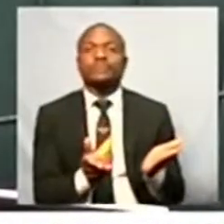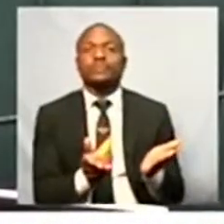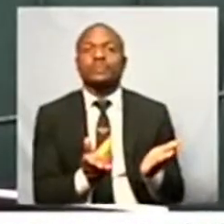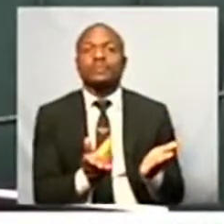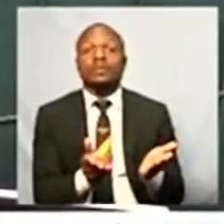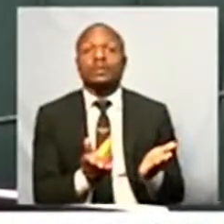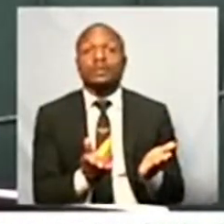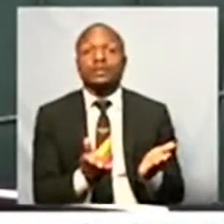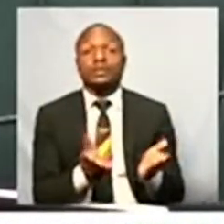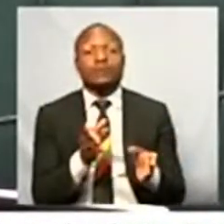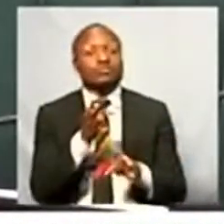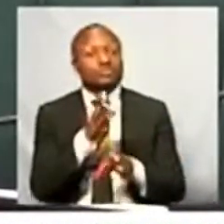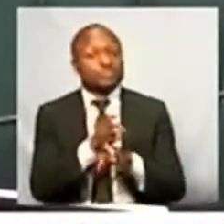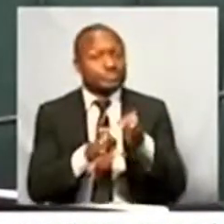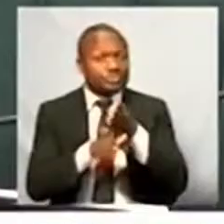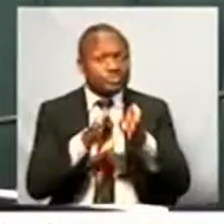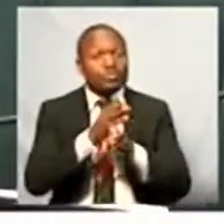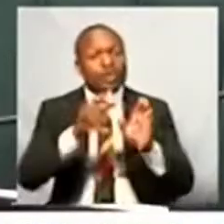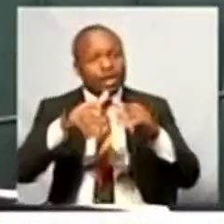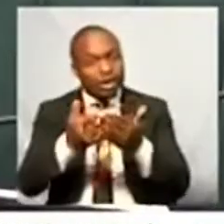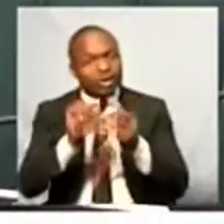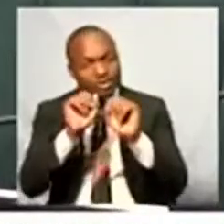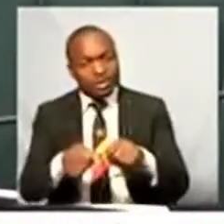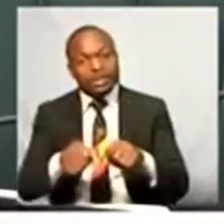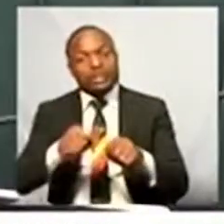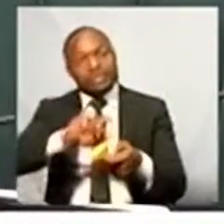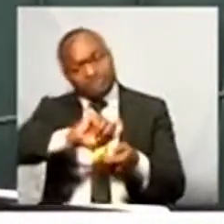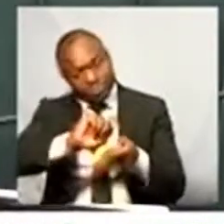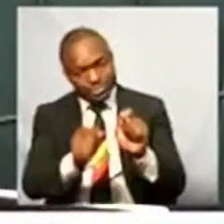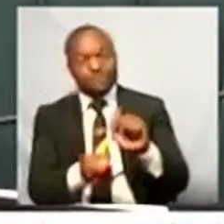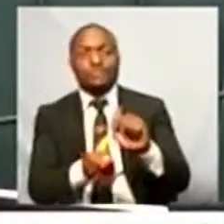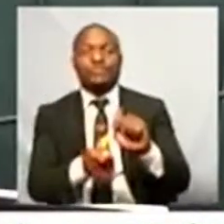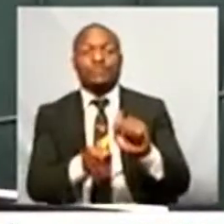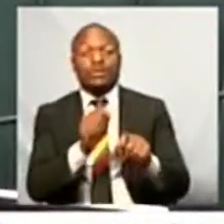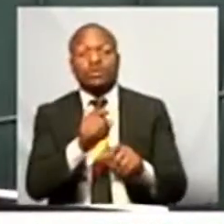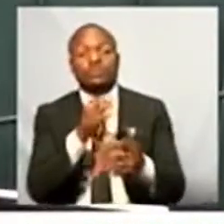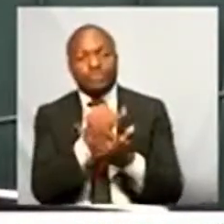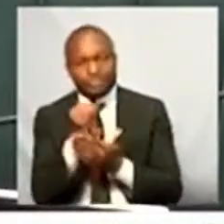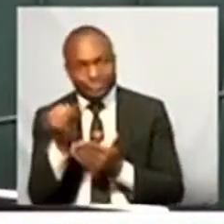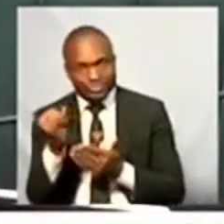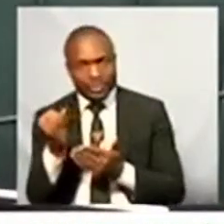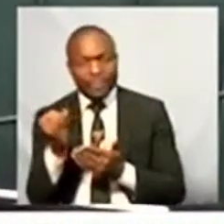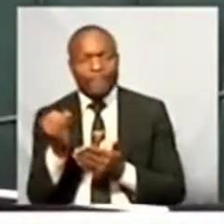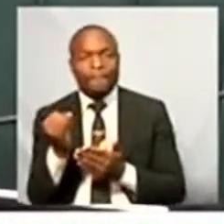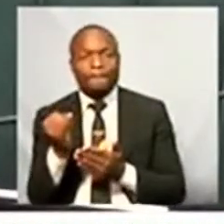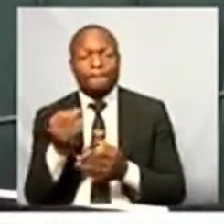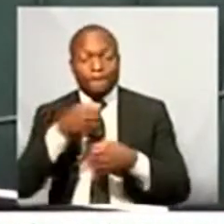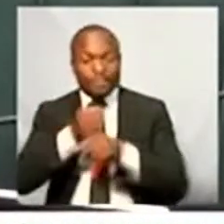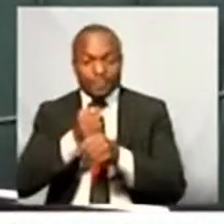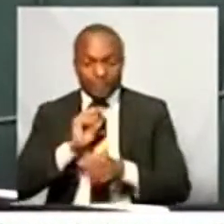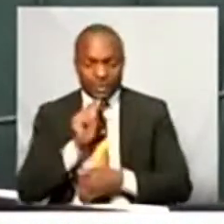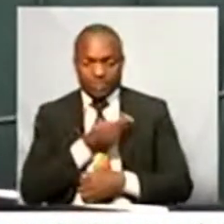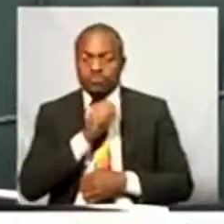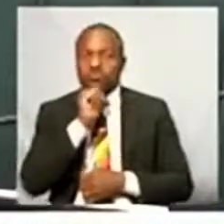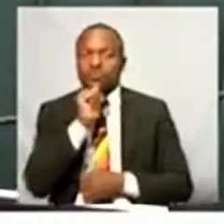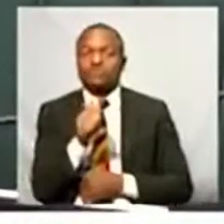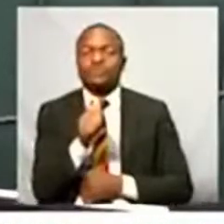owns infrastructure, how they can adjust. So those are issues that has made us not